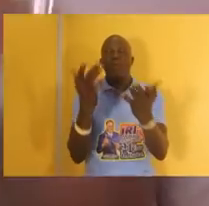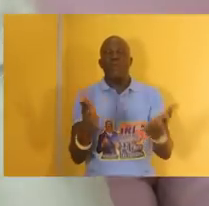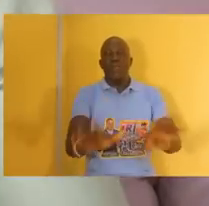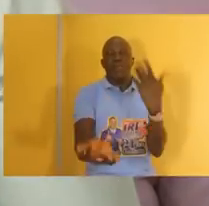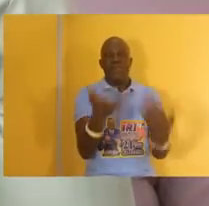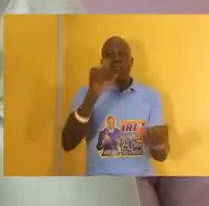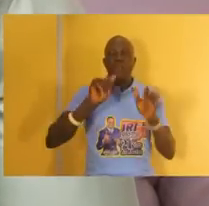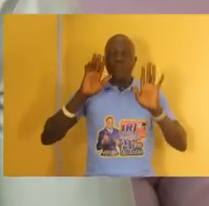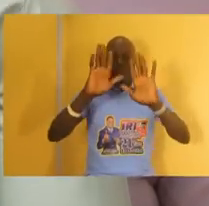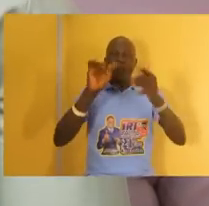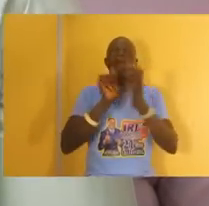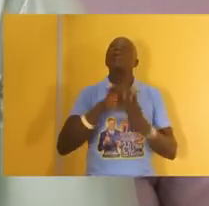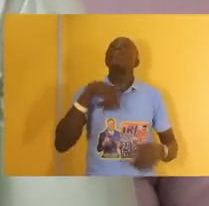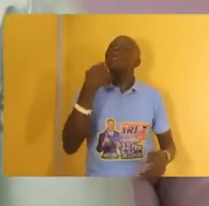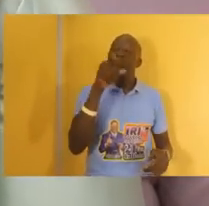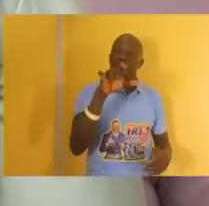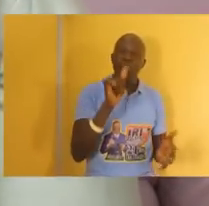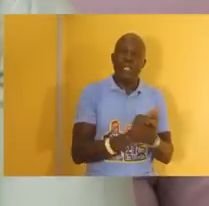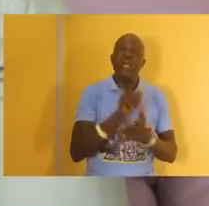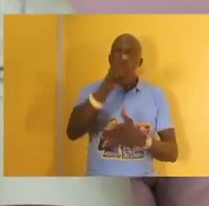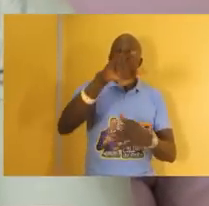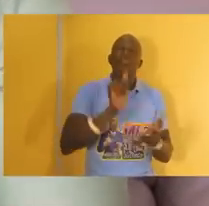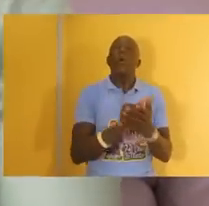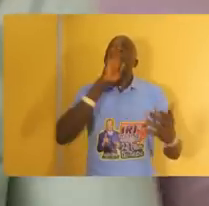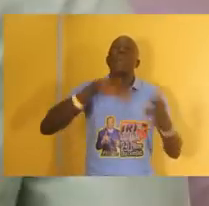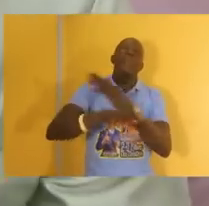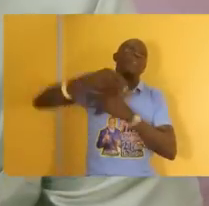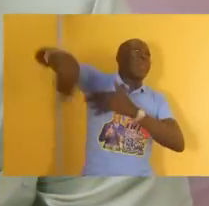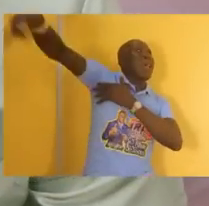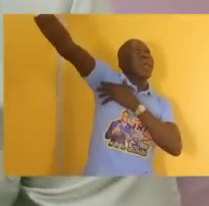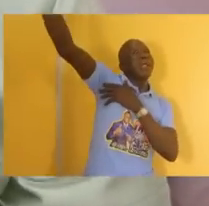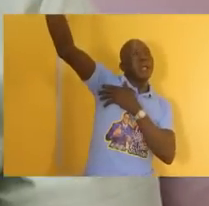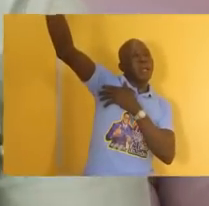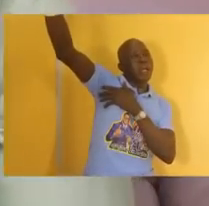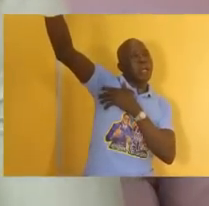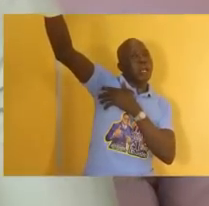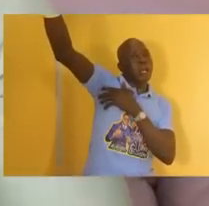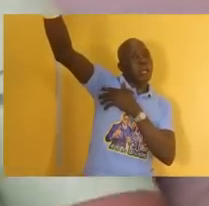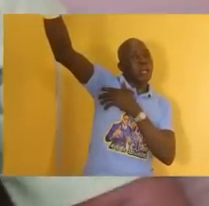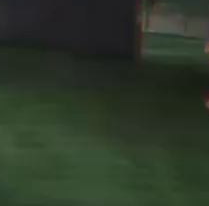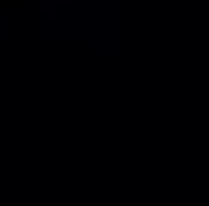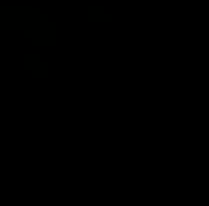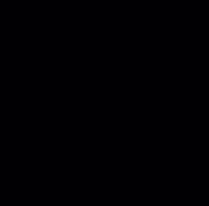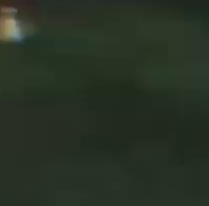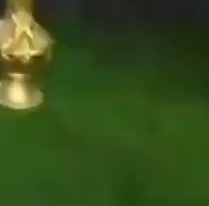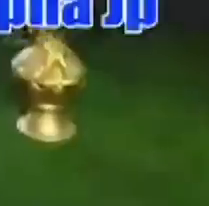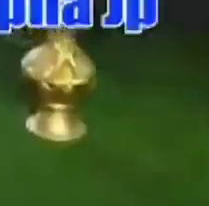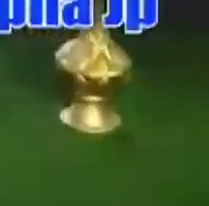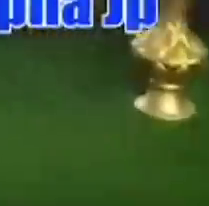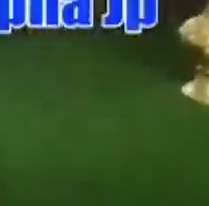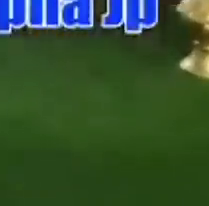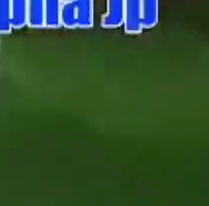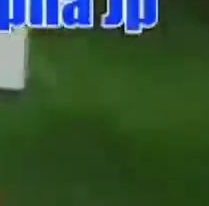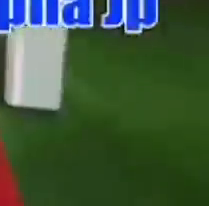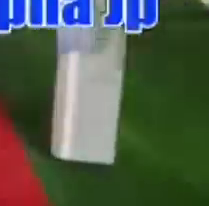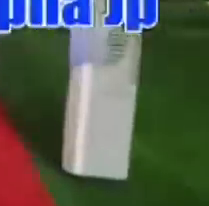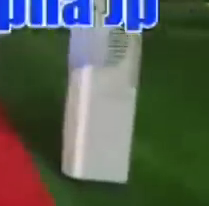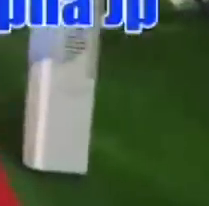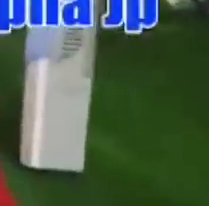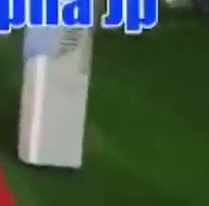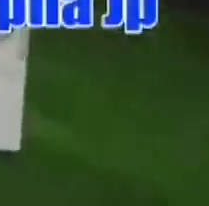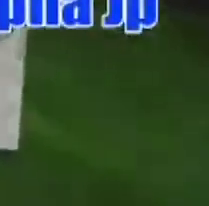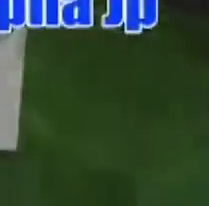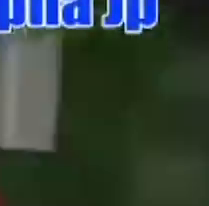well, in fact, you know, for pay, I declare that okay. Amen. You move higher. O ti pe ogodun baye